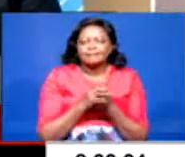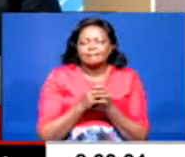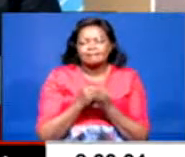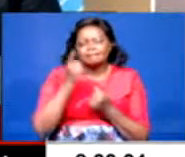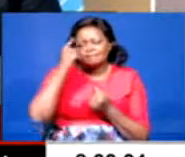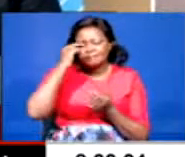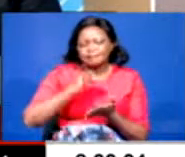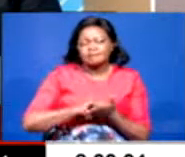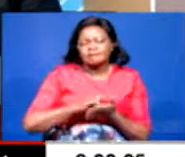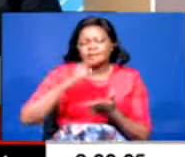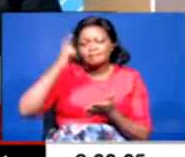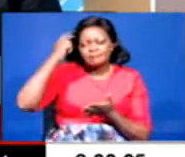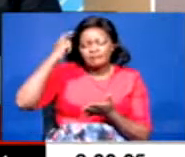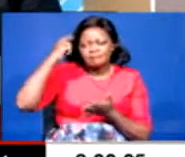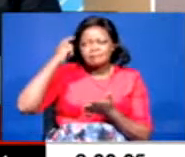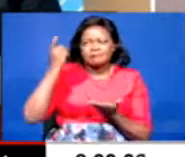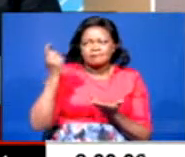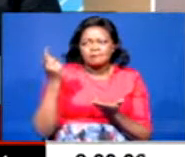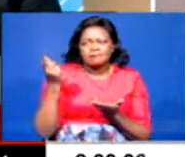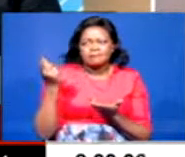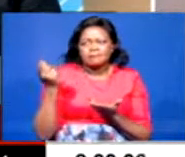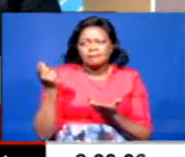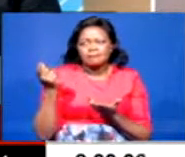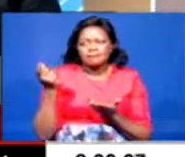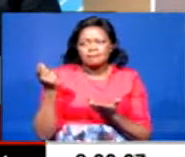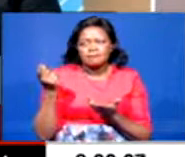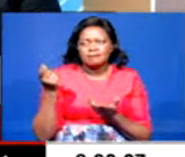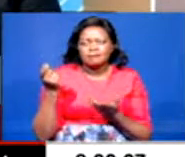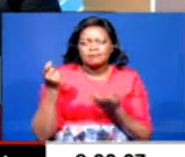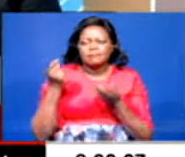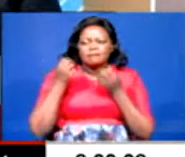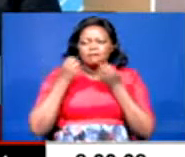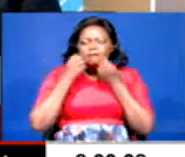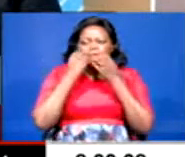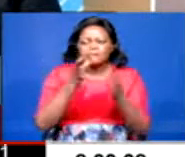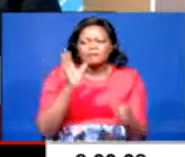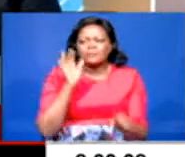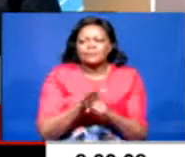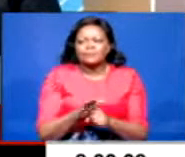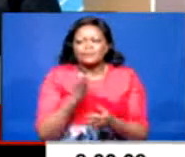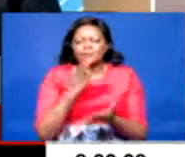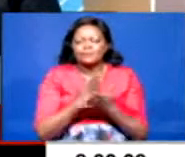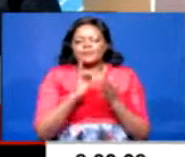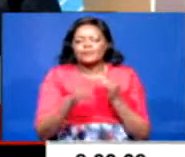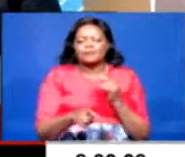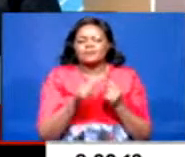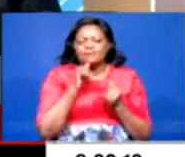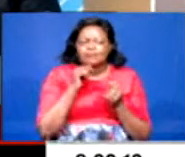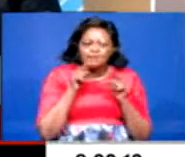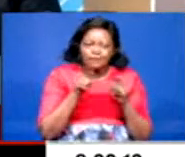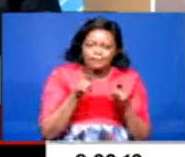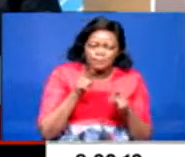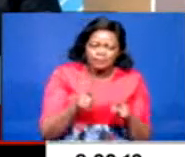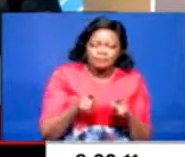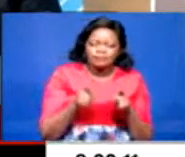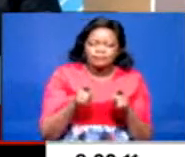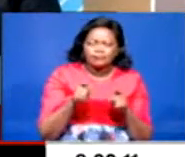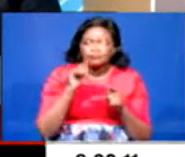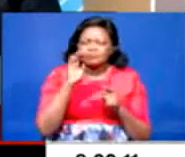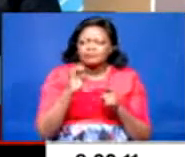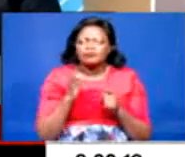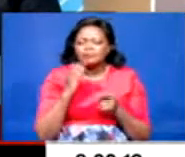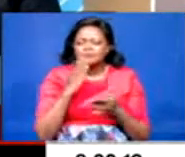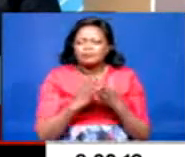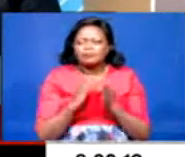was wise to give too much information. Maybe part of it, I would not blame them, might have been some preparations they felt